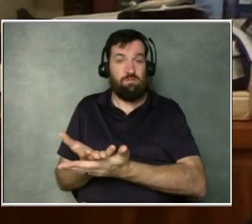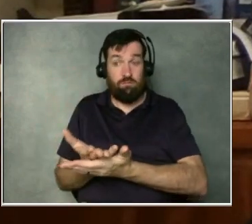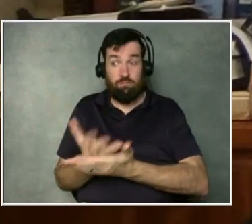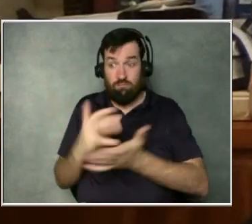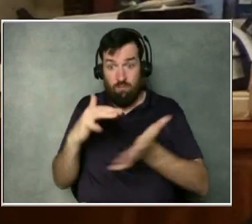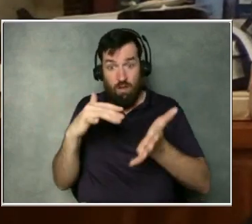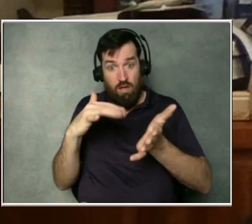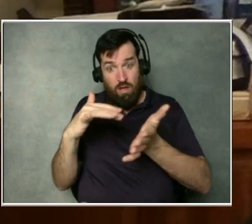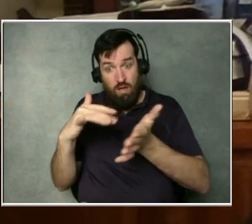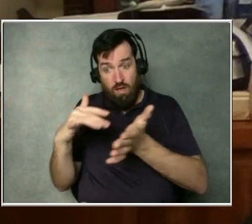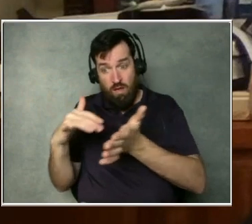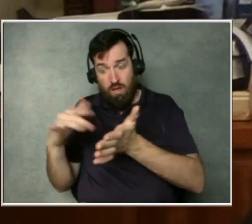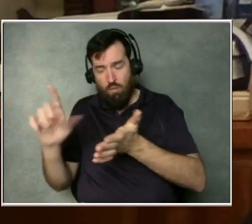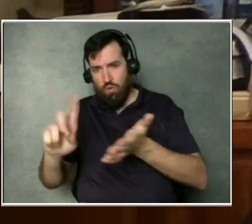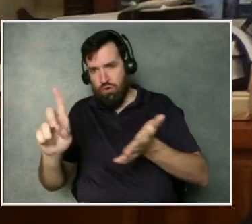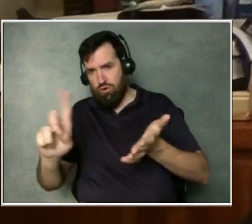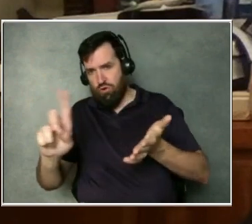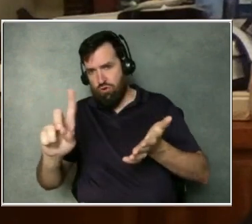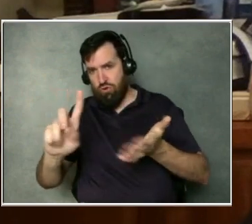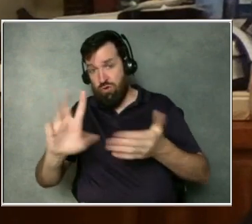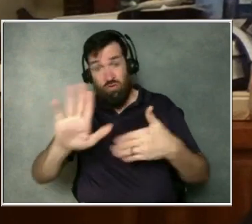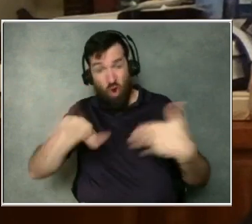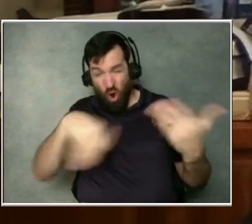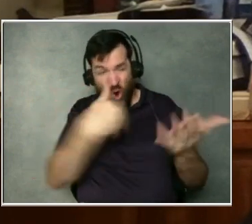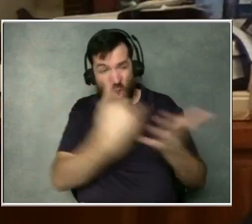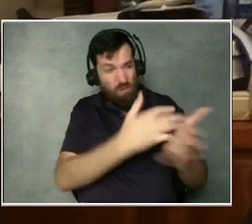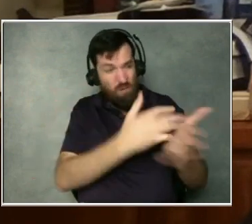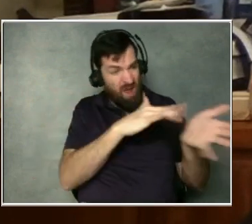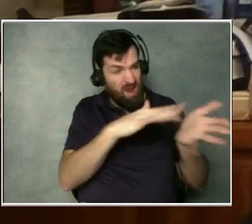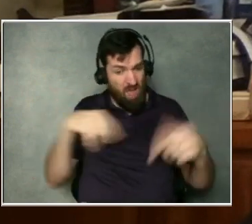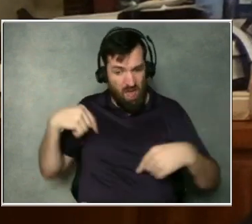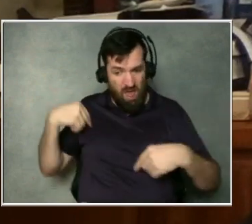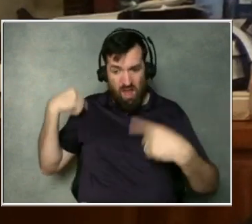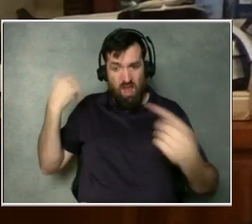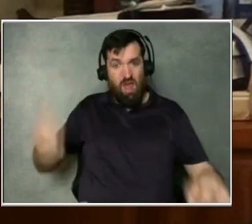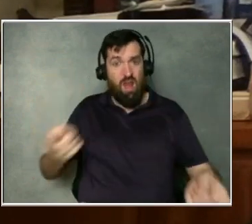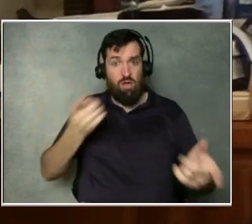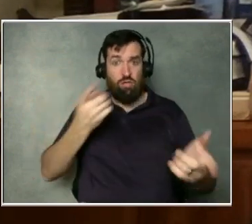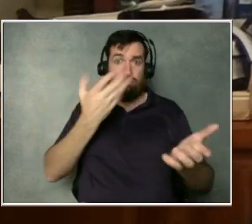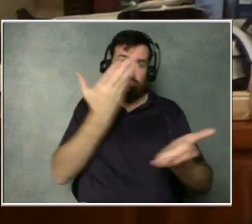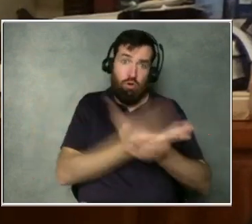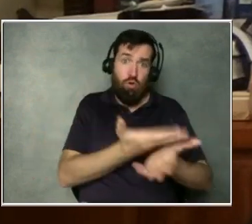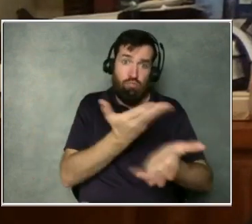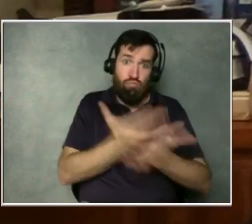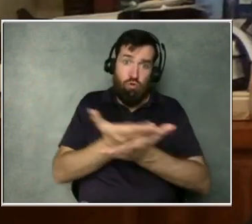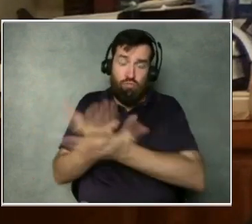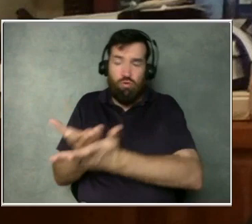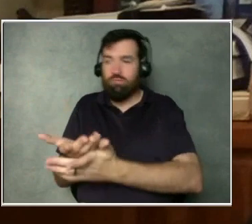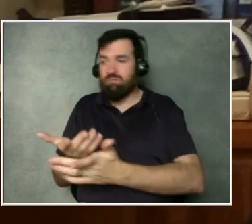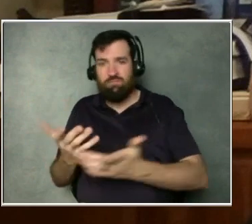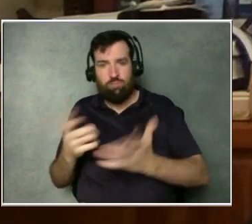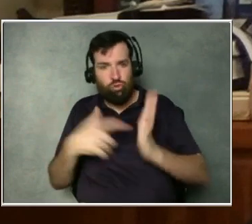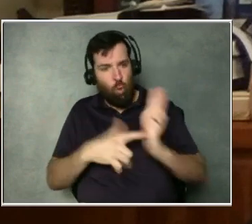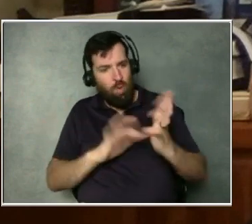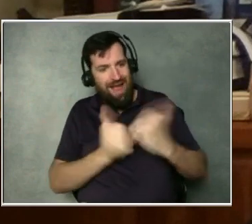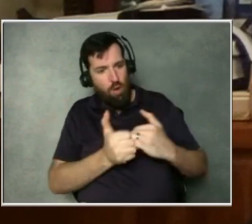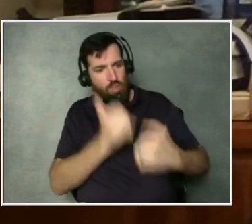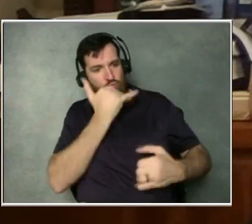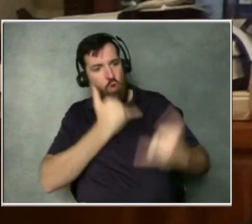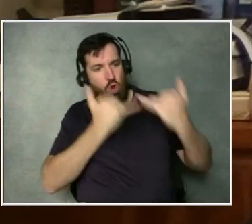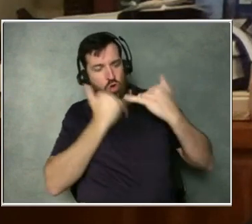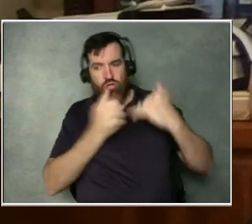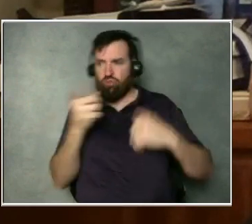studies that all of the studies that have been done that show that they do work are somehow magically wrong. And you're